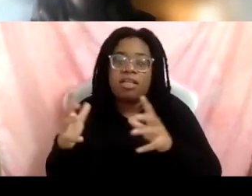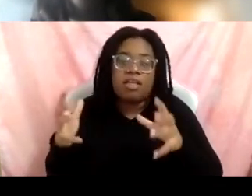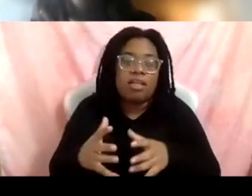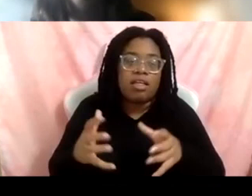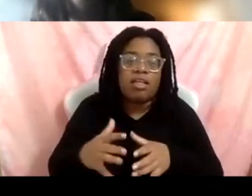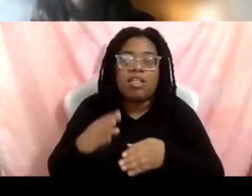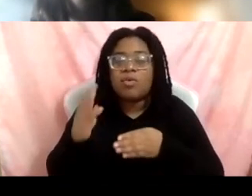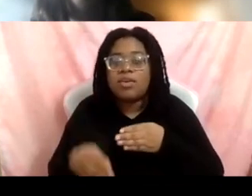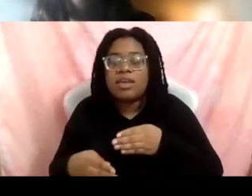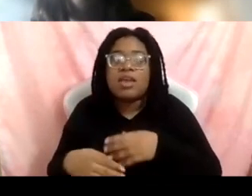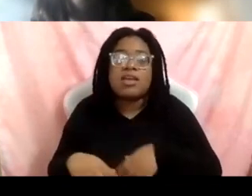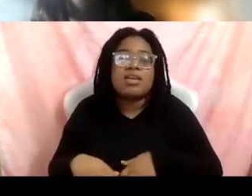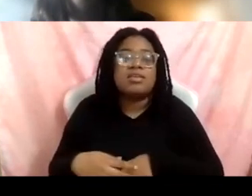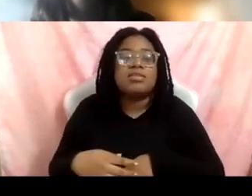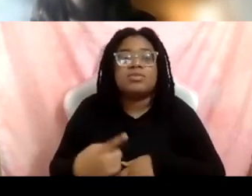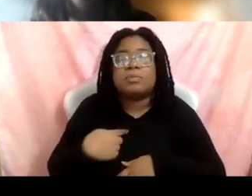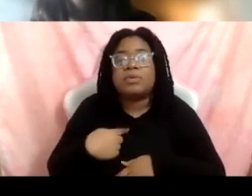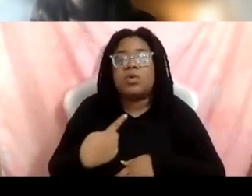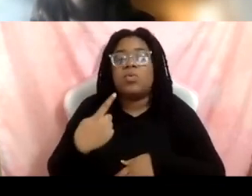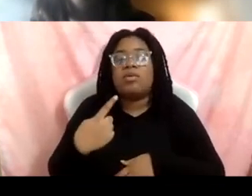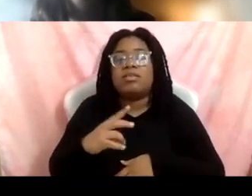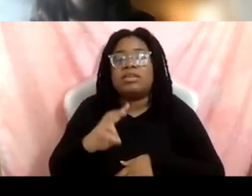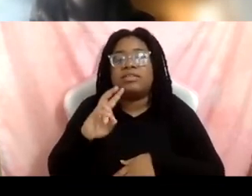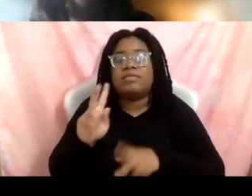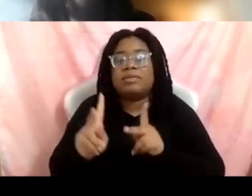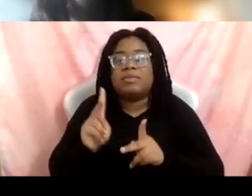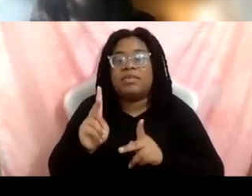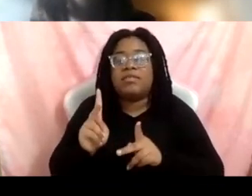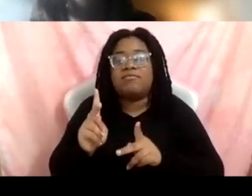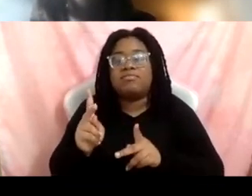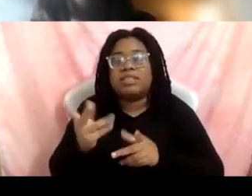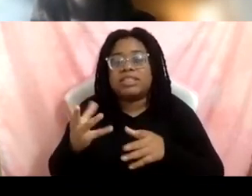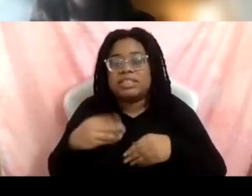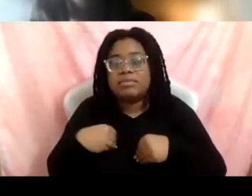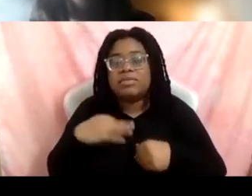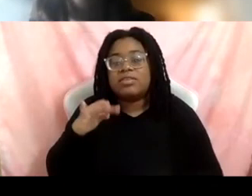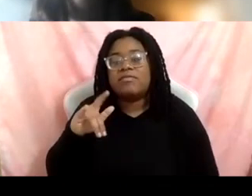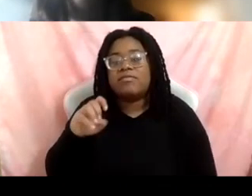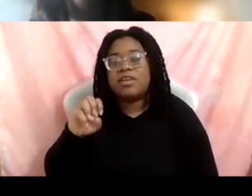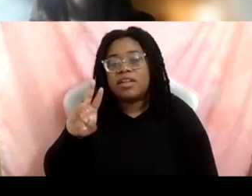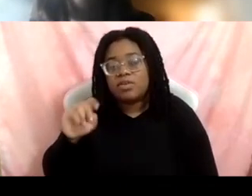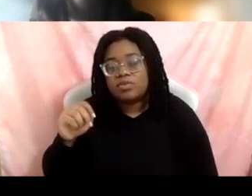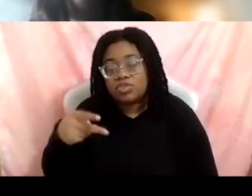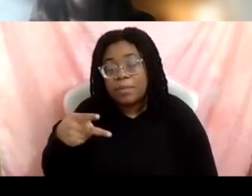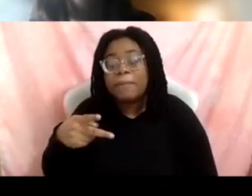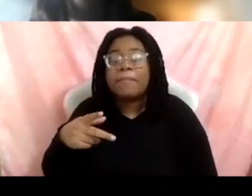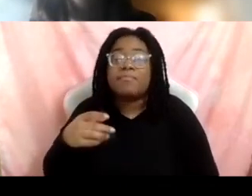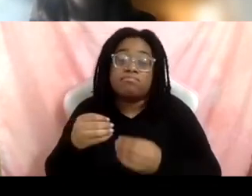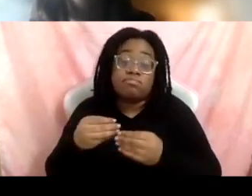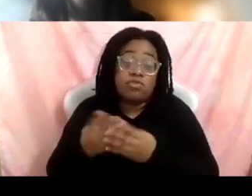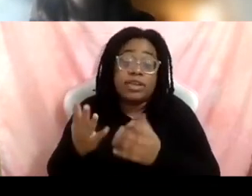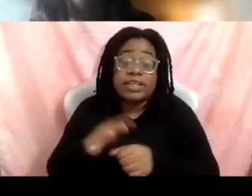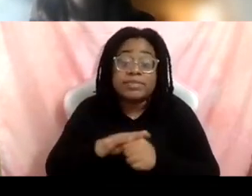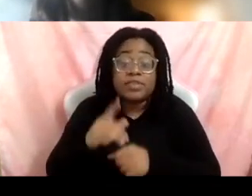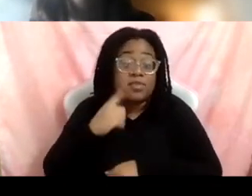weekend, or being one of 7 people accepted to this fellowship, it just provided a space for me to know